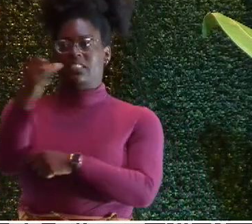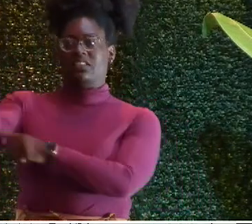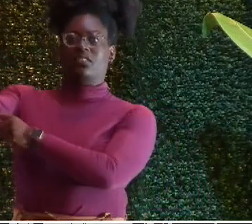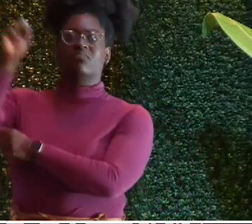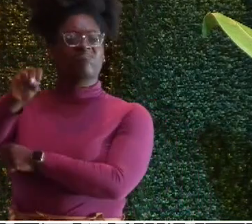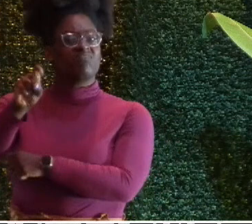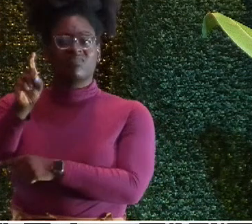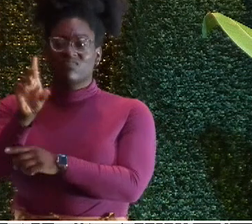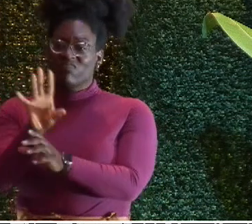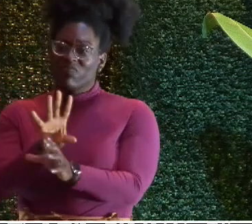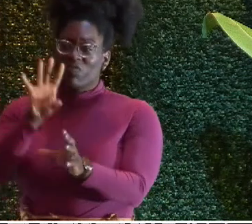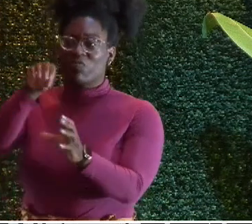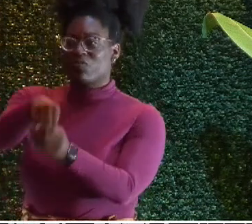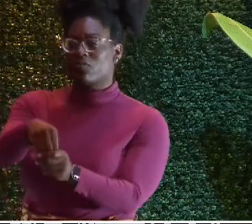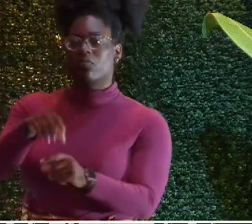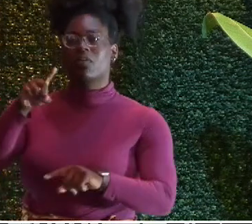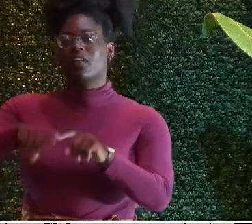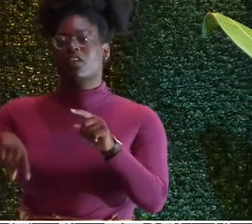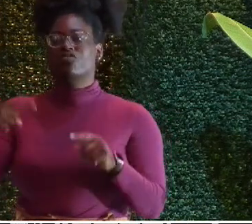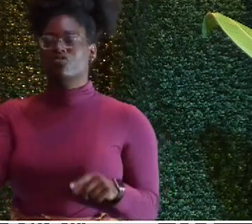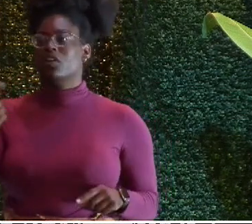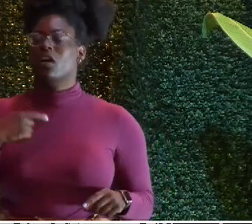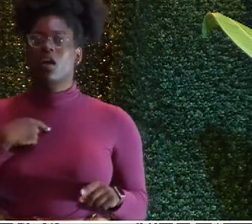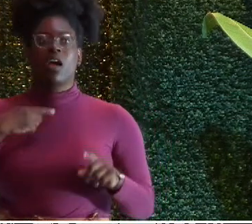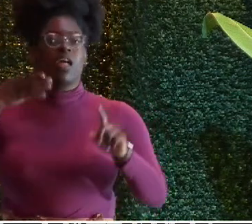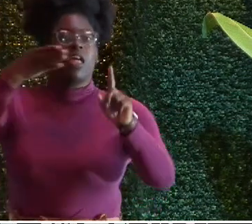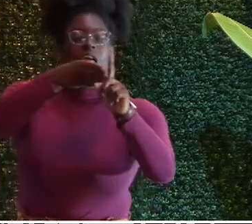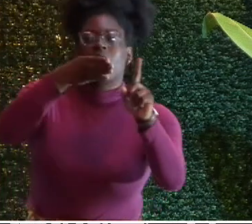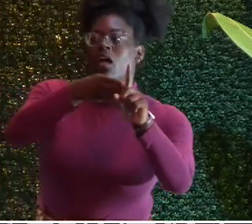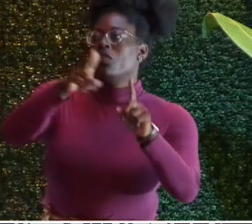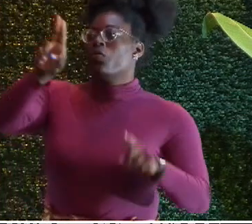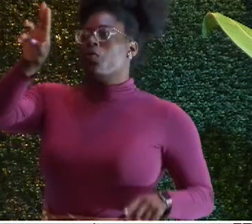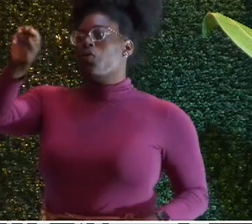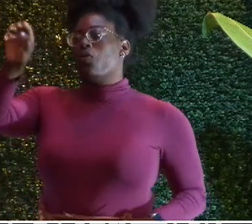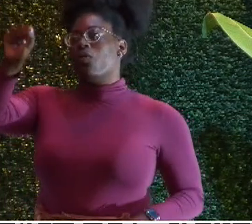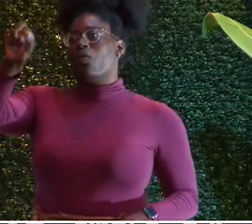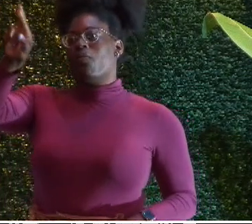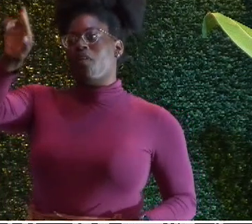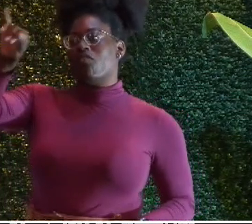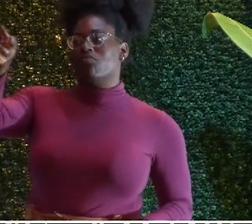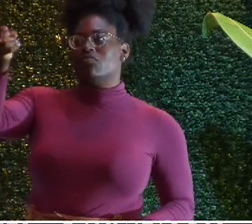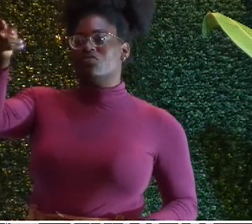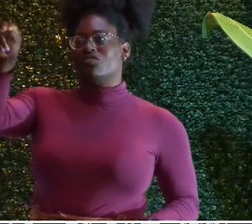the same old Umar Johnson, whoever, whatever.